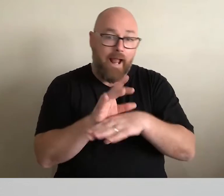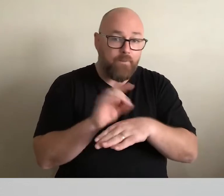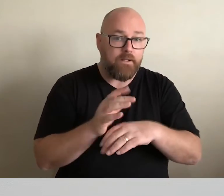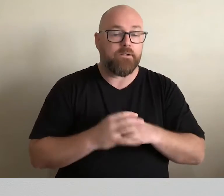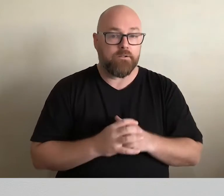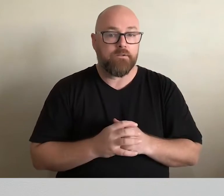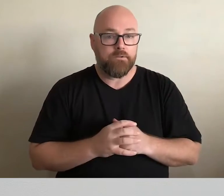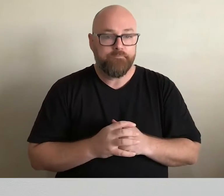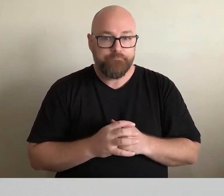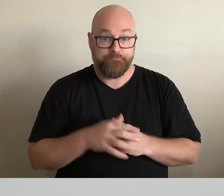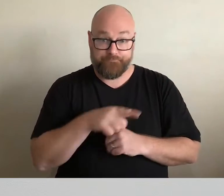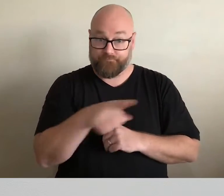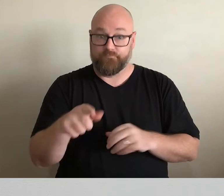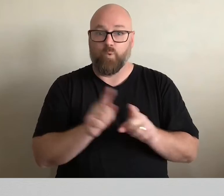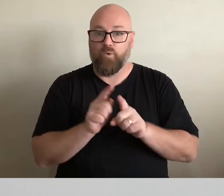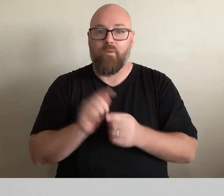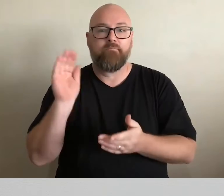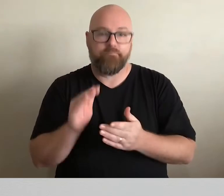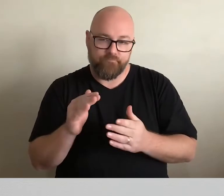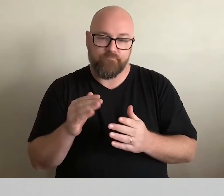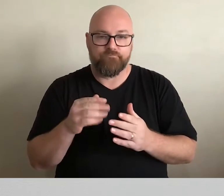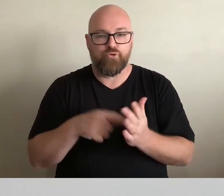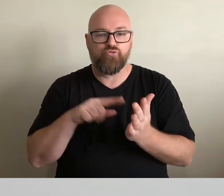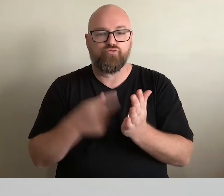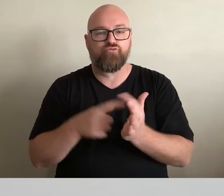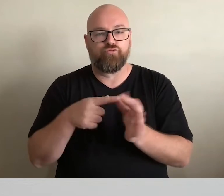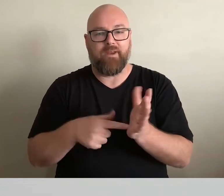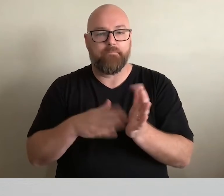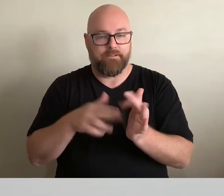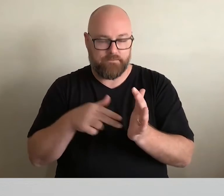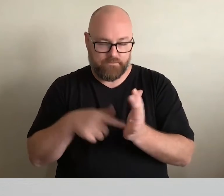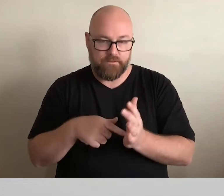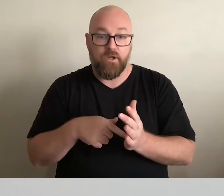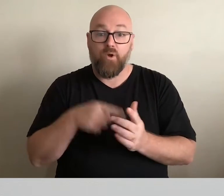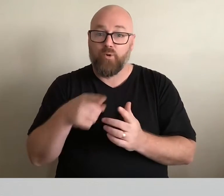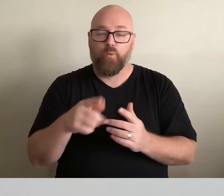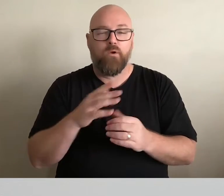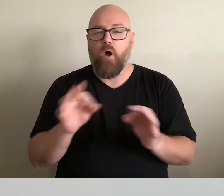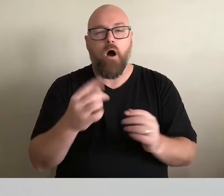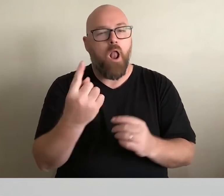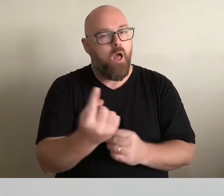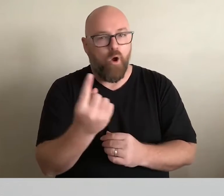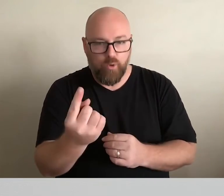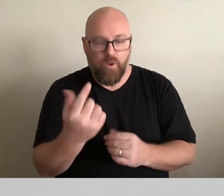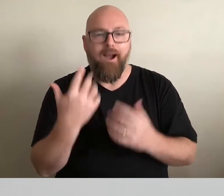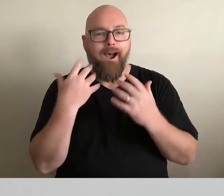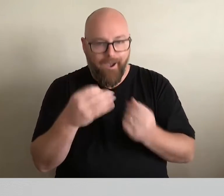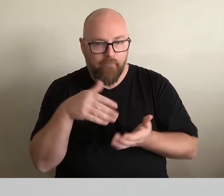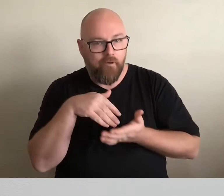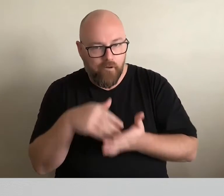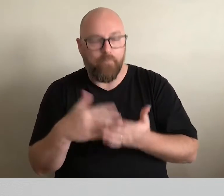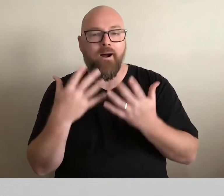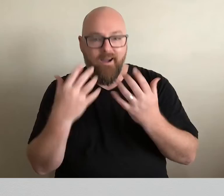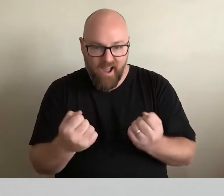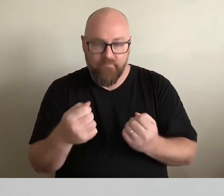sessions, and there are also subsidised treatment sessions and more. Remember, you're never alone, and it's important to